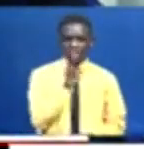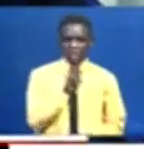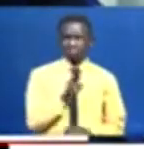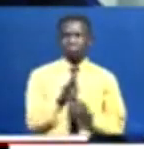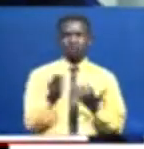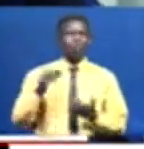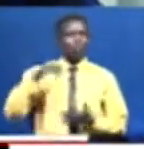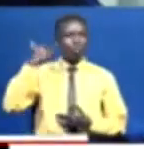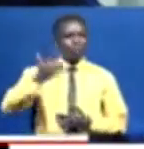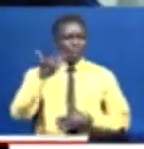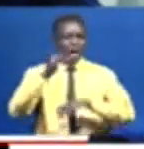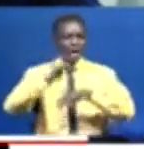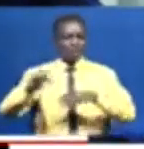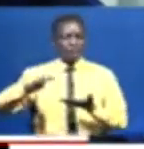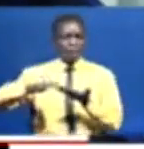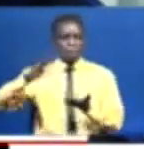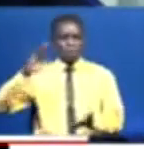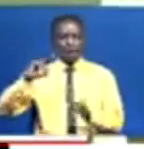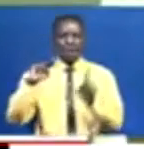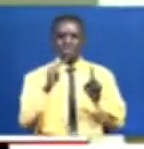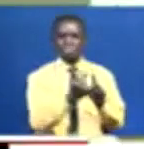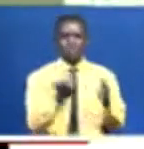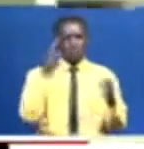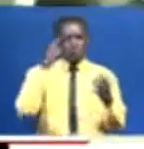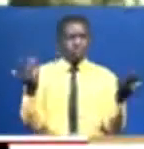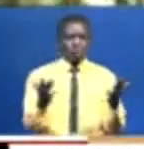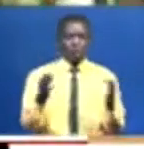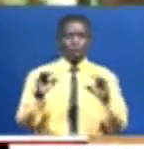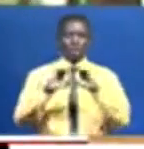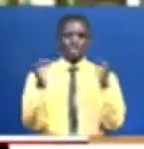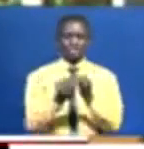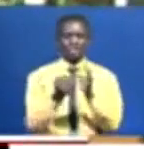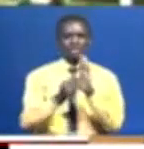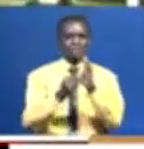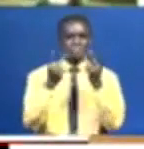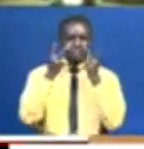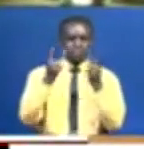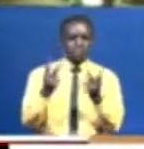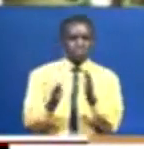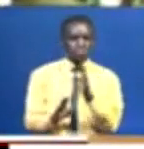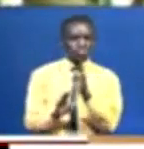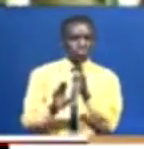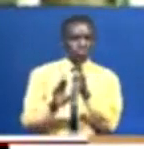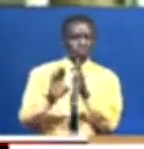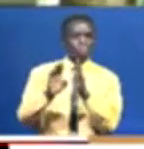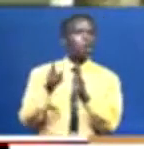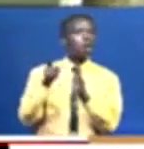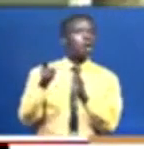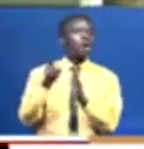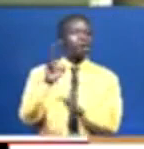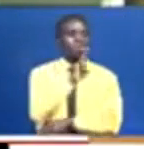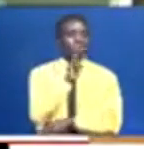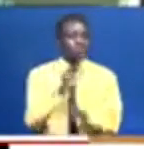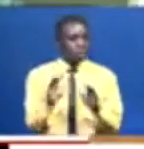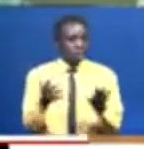affect multiple aspects of an organization. So if we look at the evolution of threats over time, we had, before the advent of